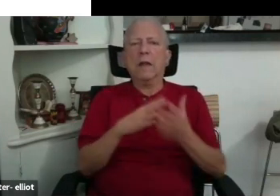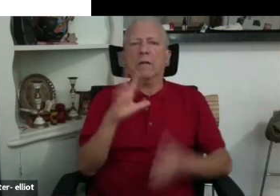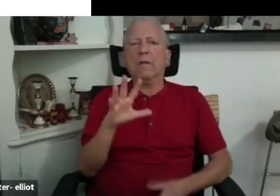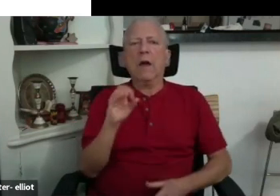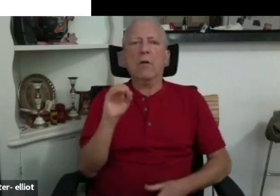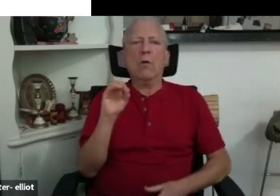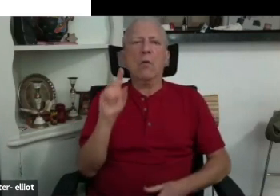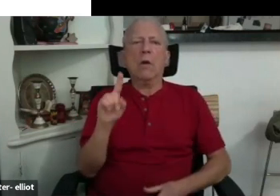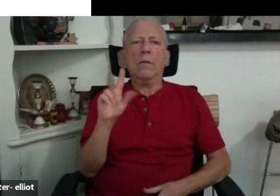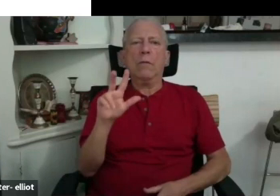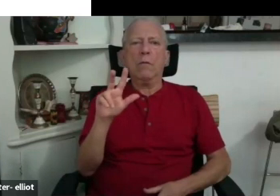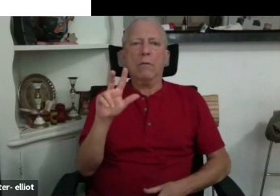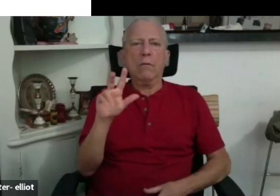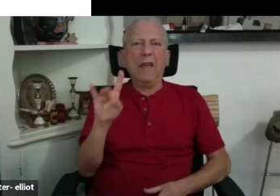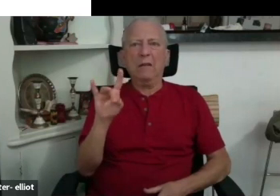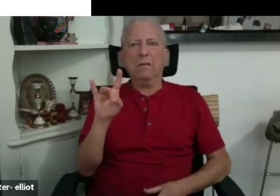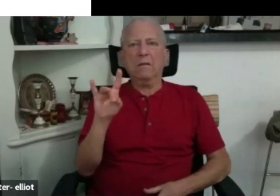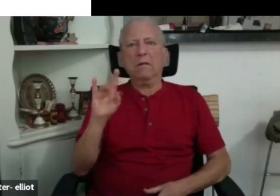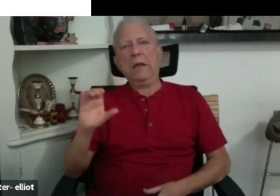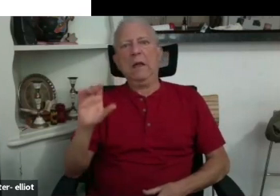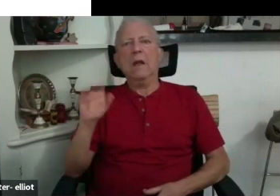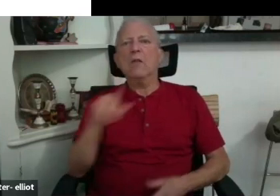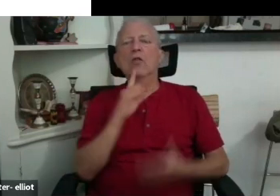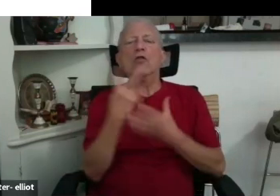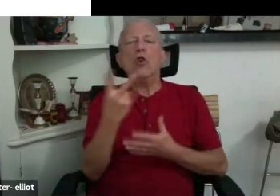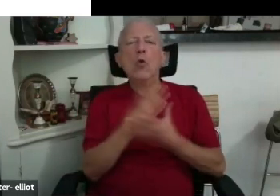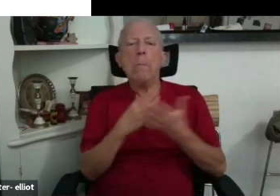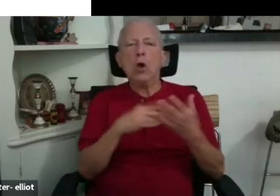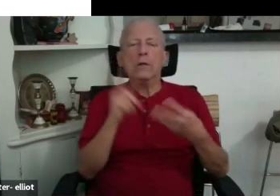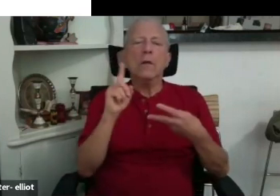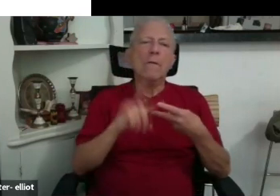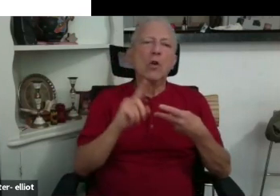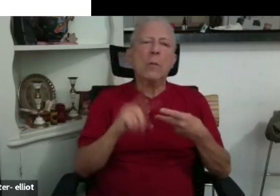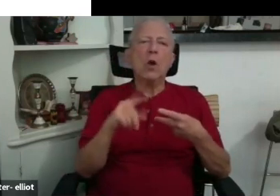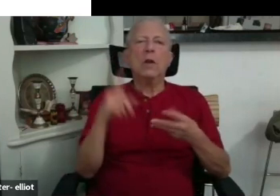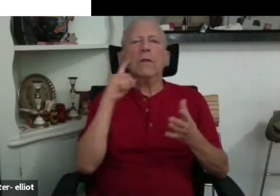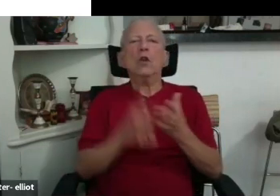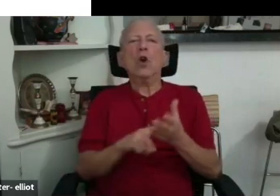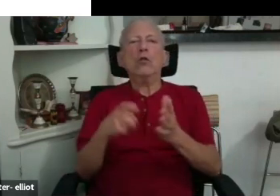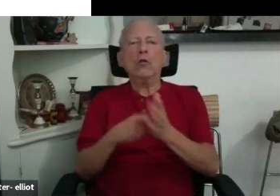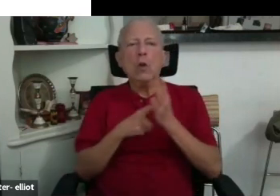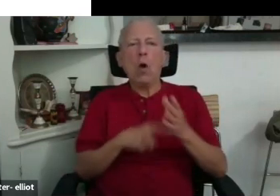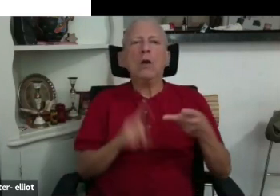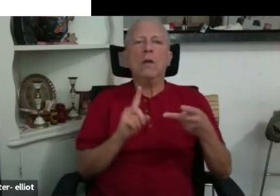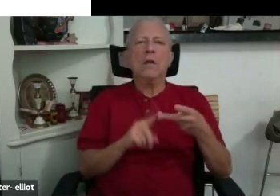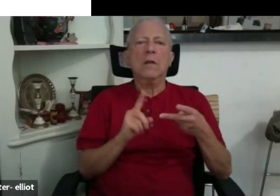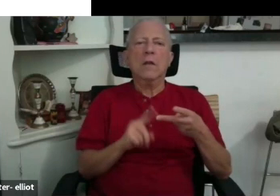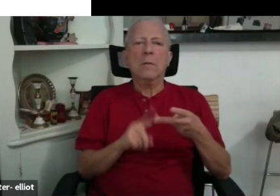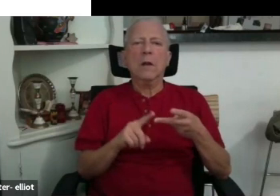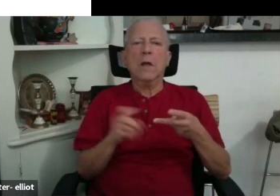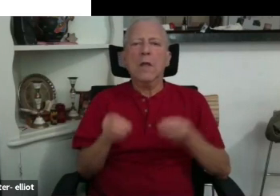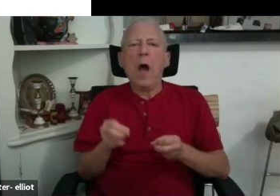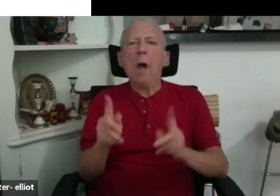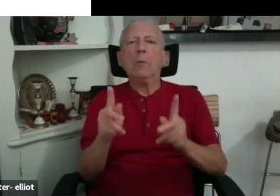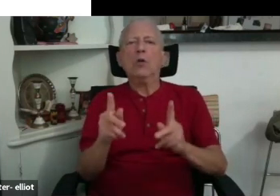51P8C, there are currently two parts. So the first part is the notice requirement, and the second part is the opportunity